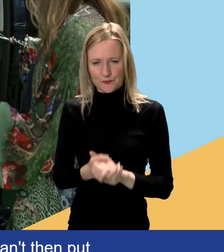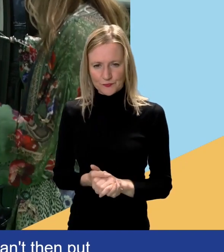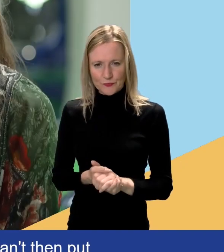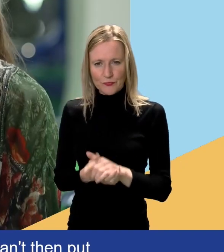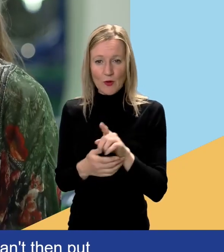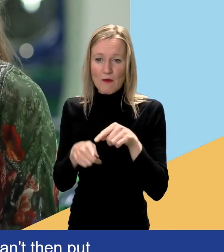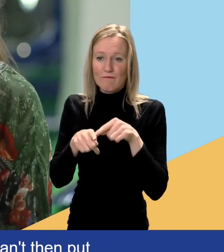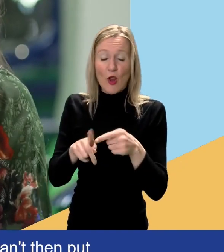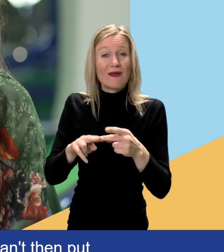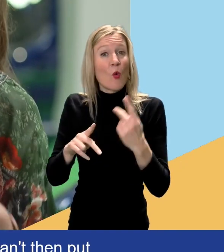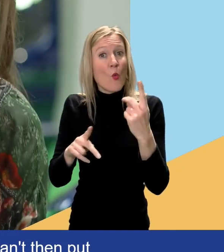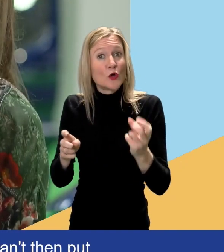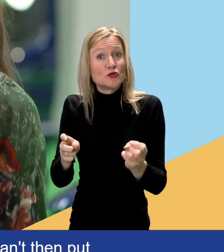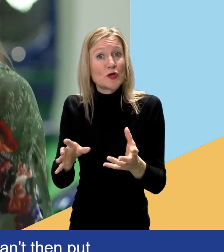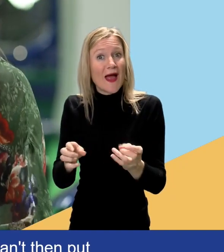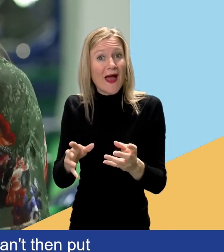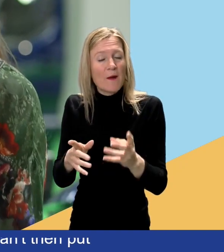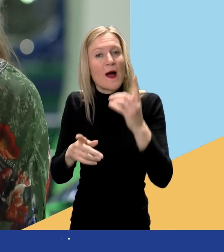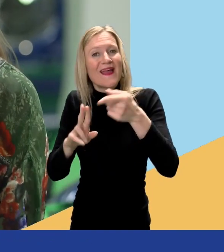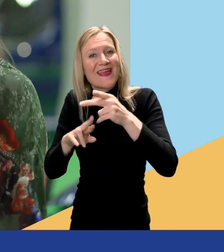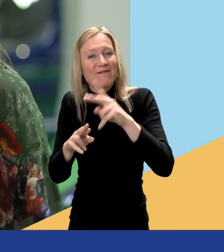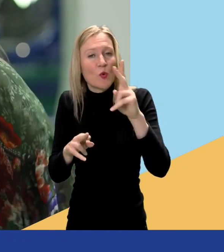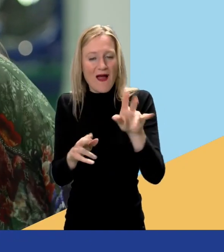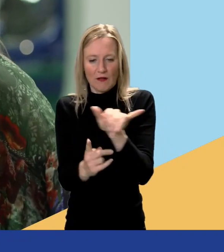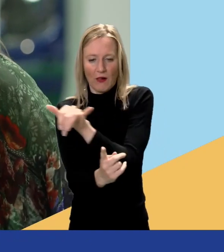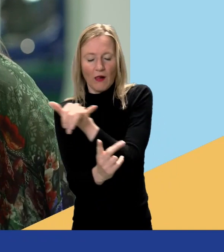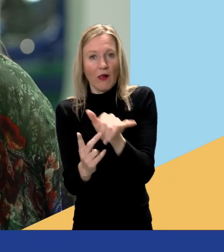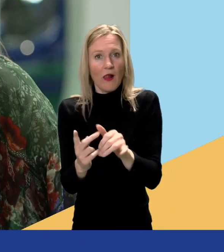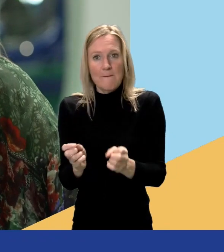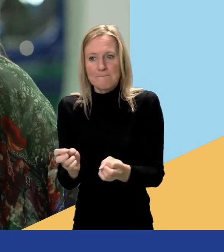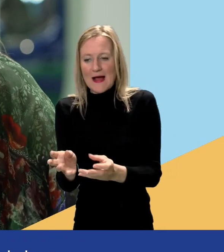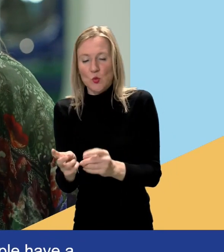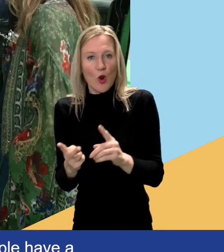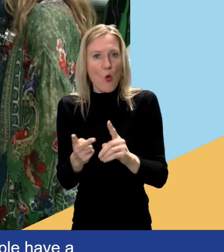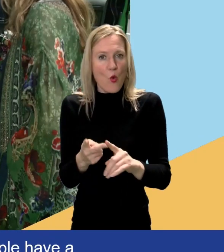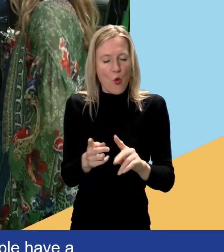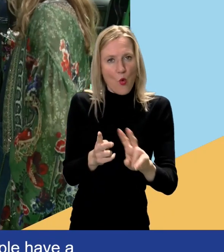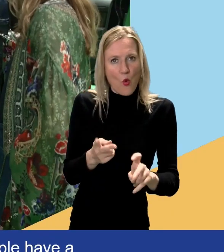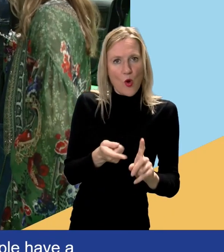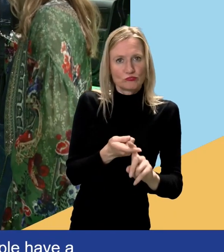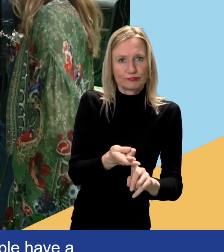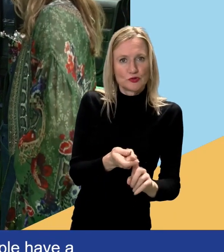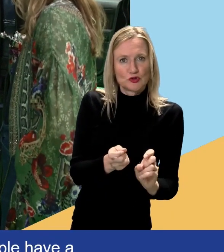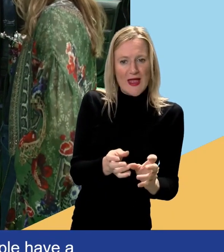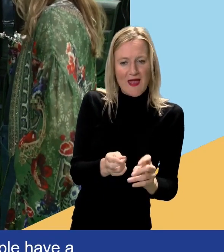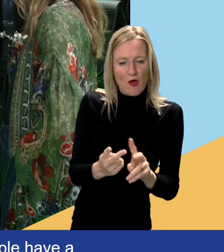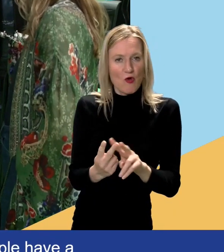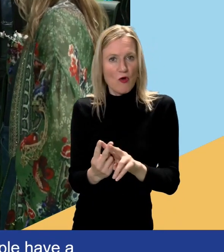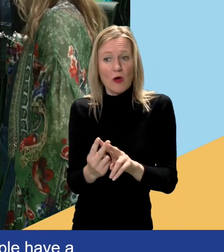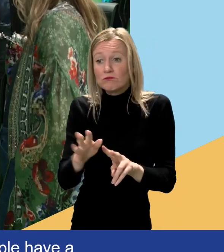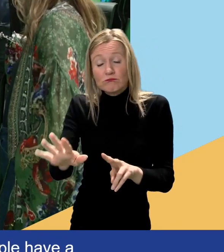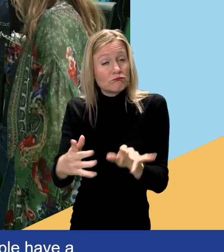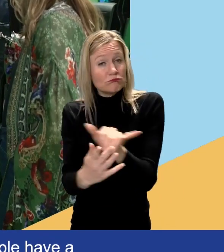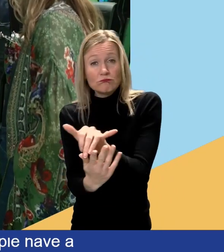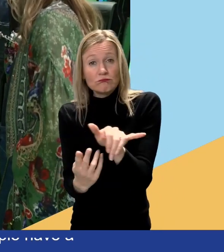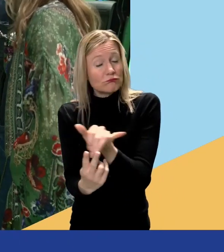one chair, and sometimes people have a manual and a power, so you can actually fit pins on both. Oh, so right, if you had a manual and a power, or even